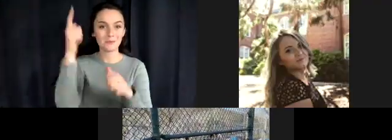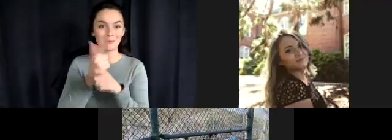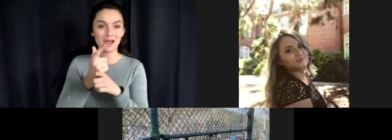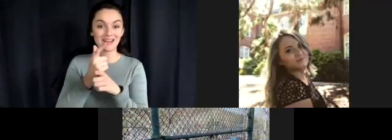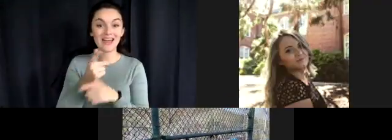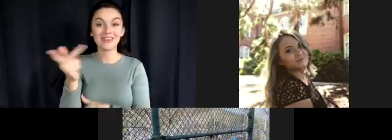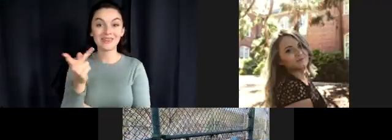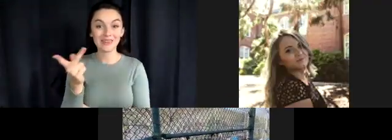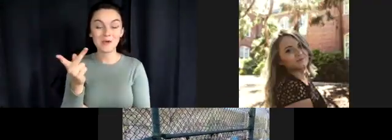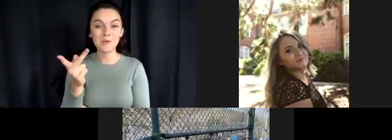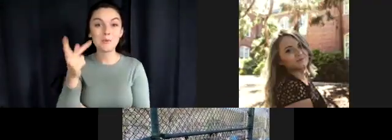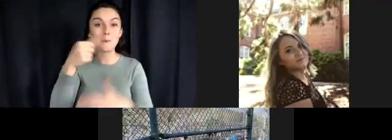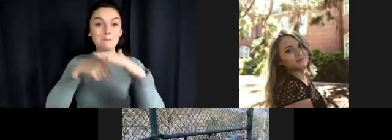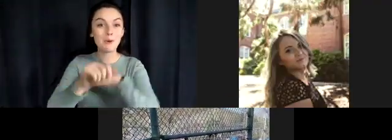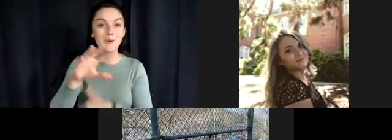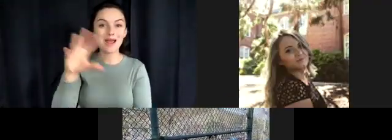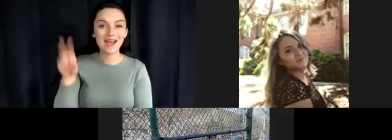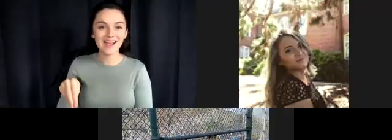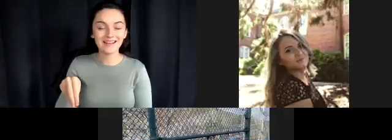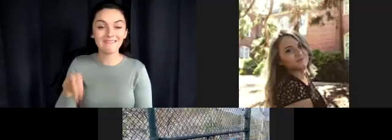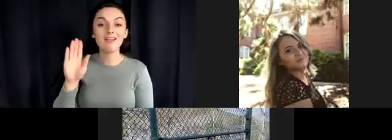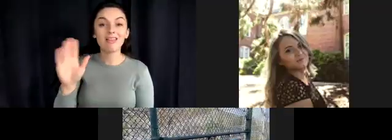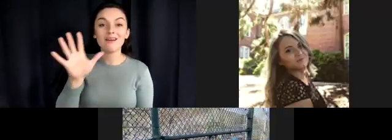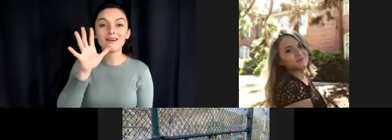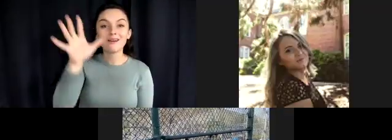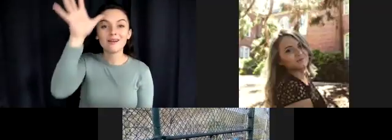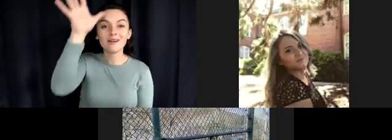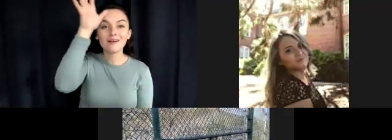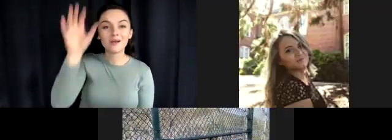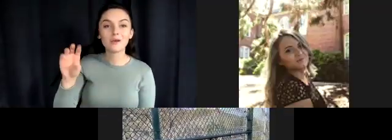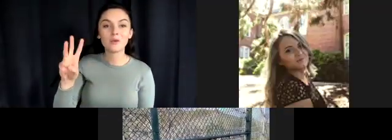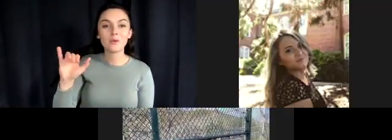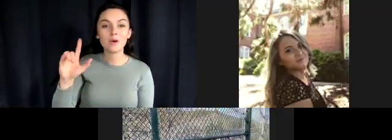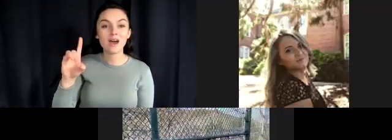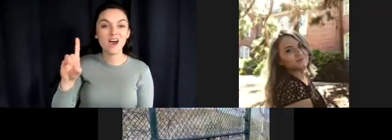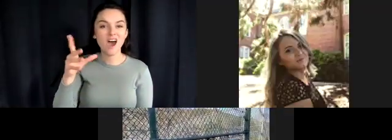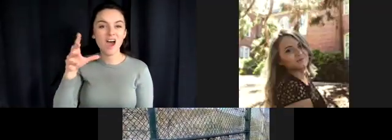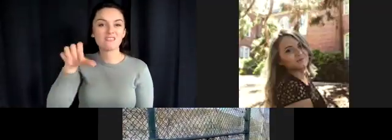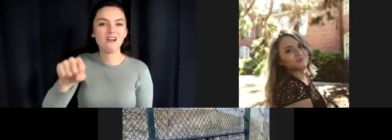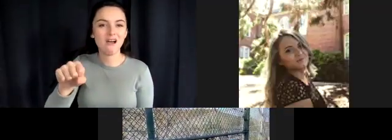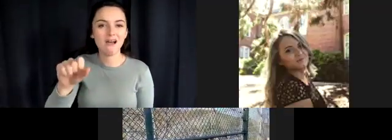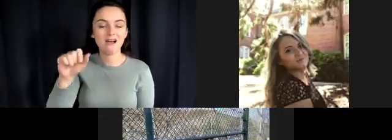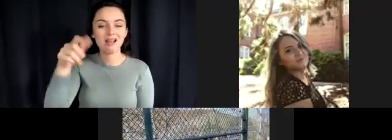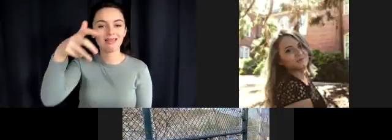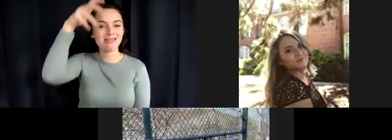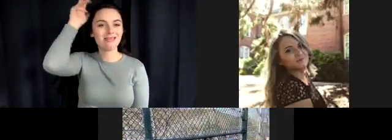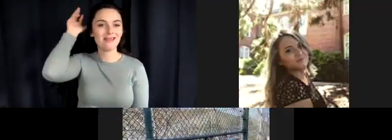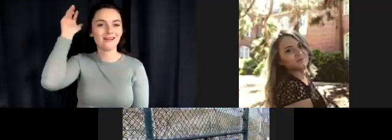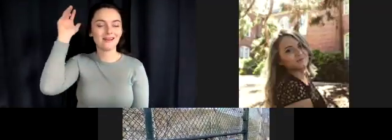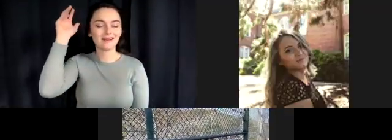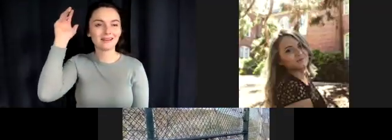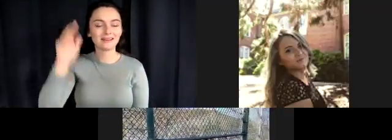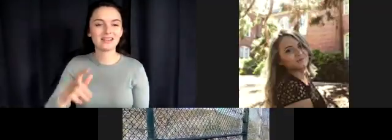Africa. So their parents were wild-caught lions, and they were given as gifts to the